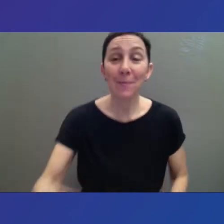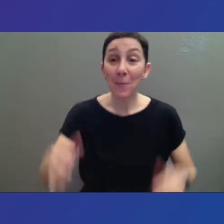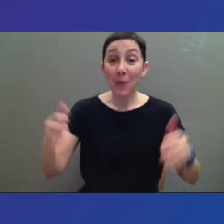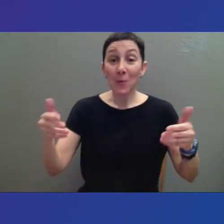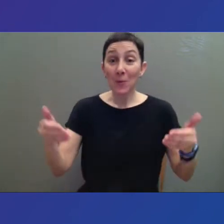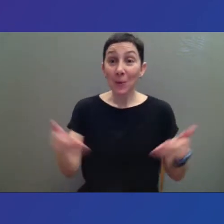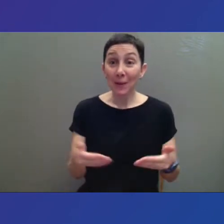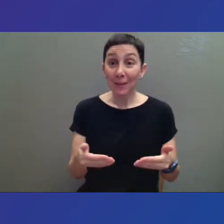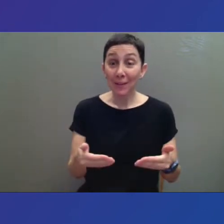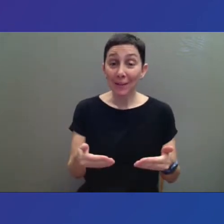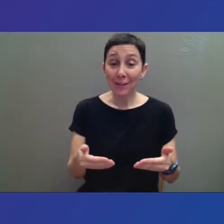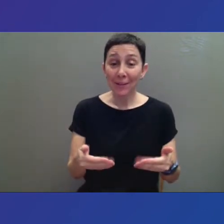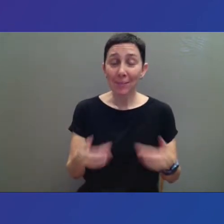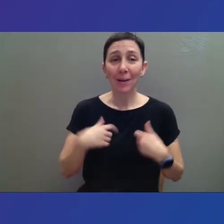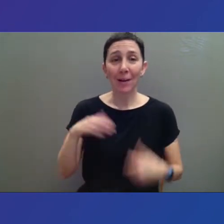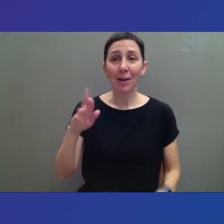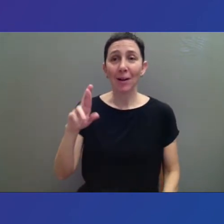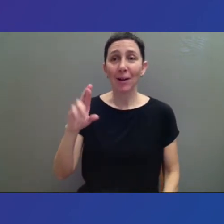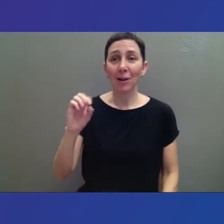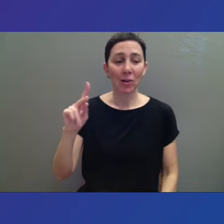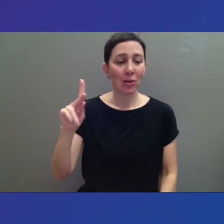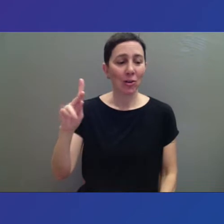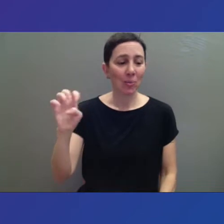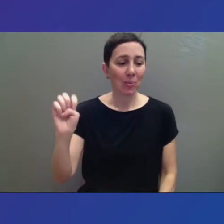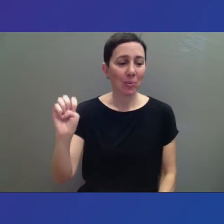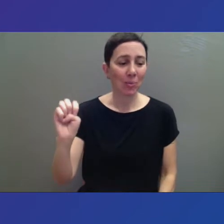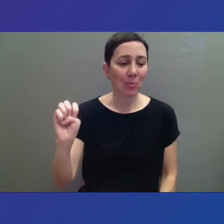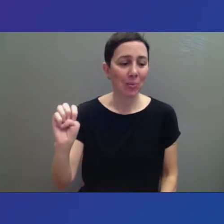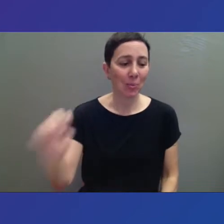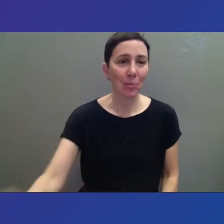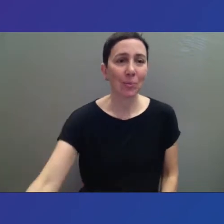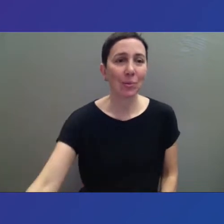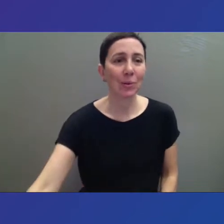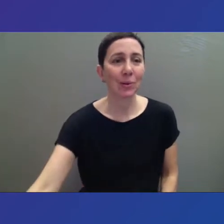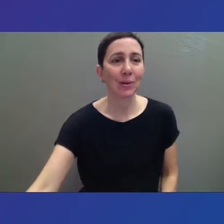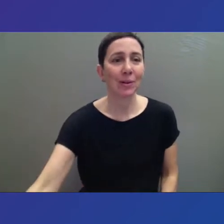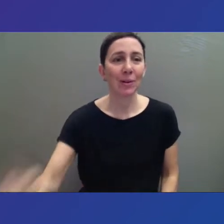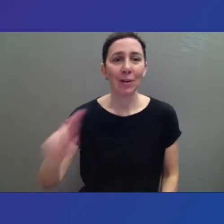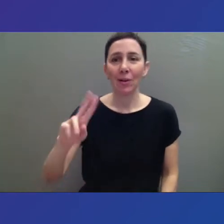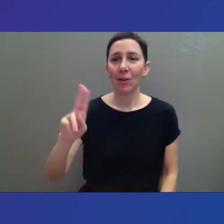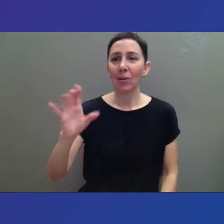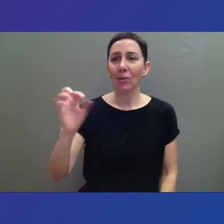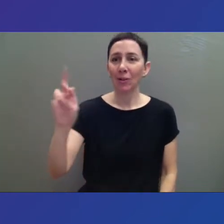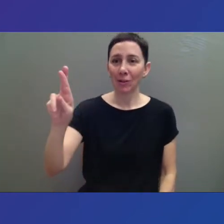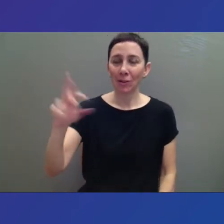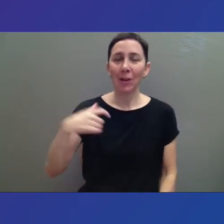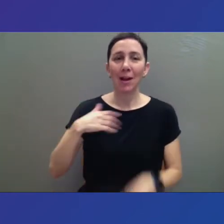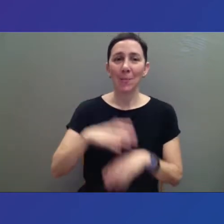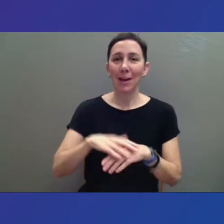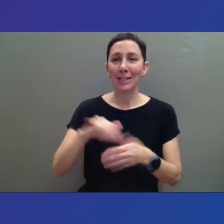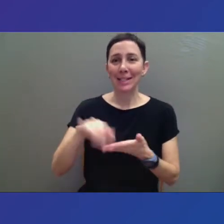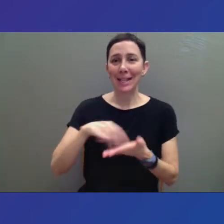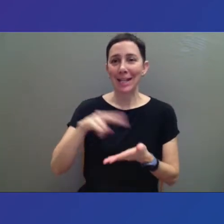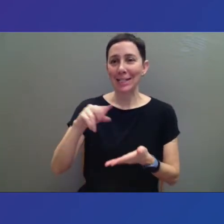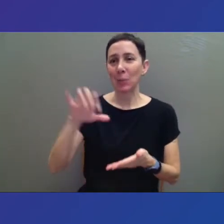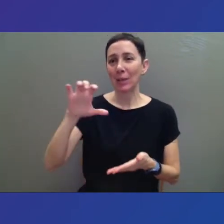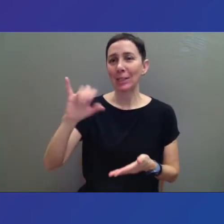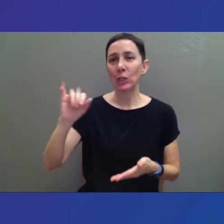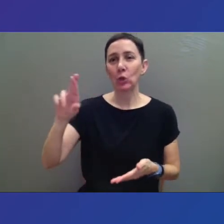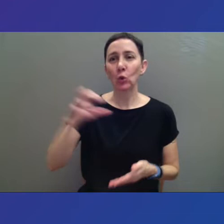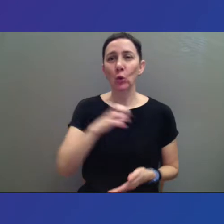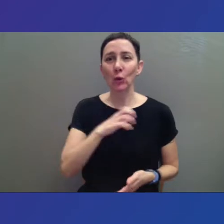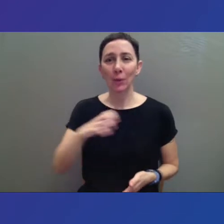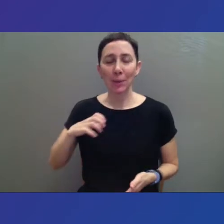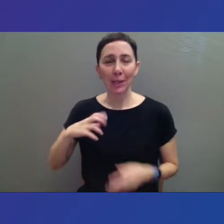Welcome. I'm Brooke Rucker, and I am a member of Dance NYC's Junior Committee. My pronouns are